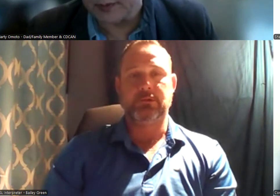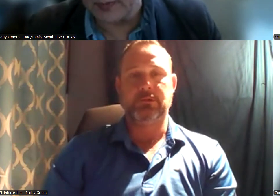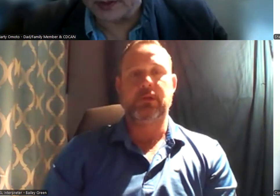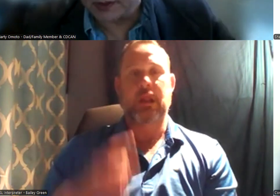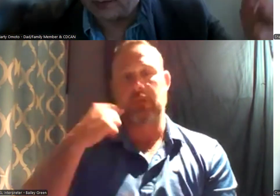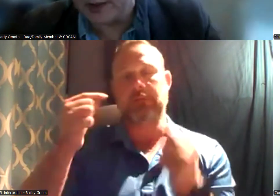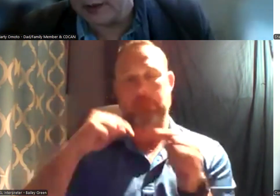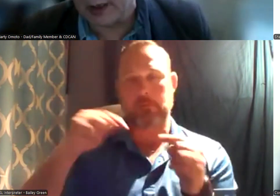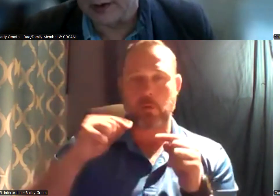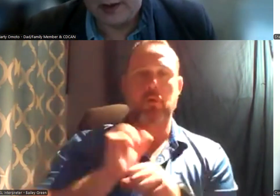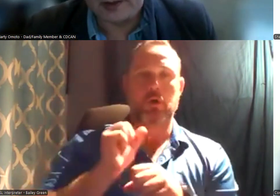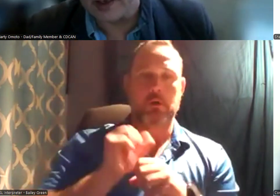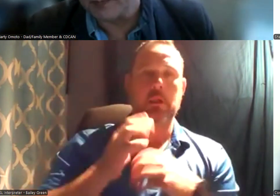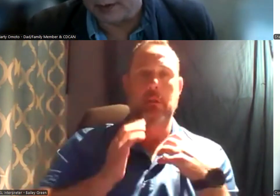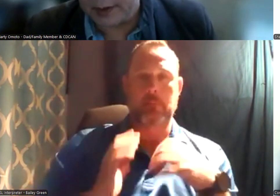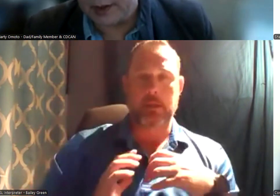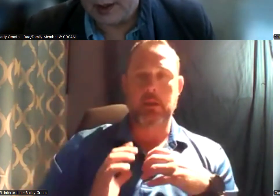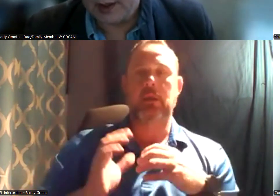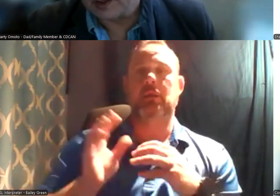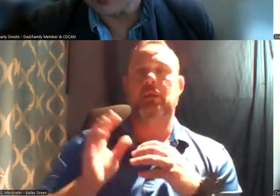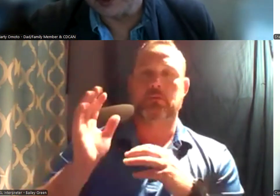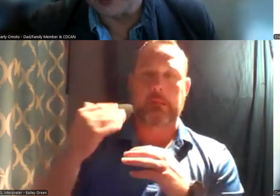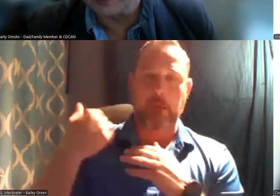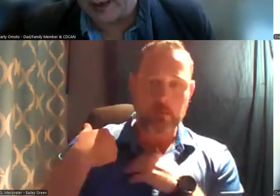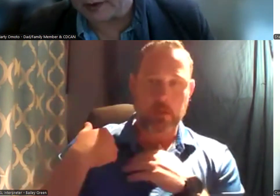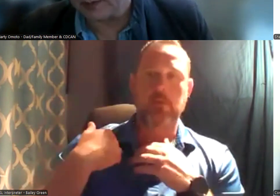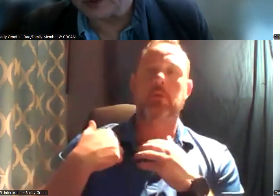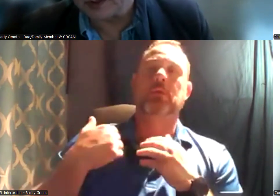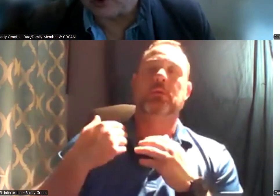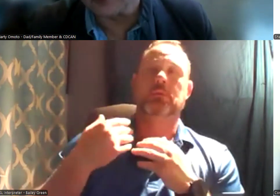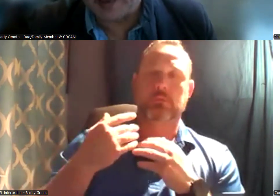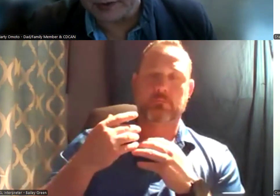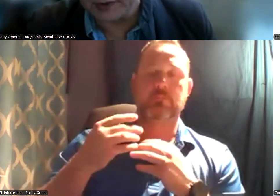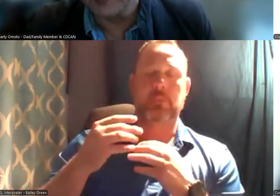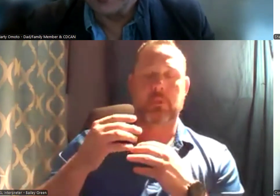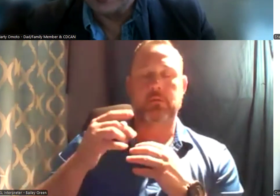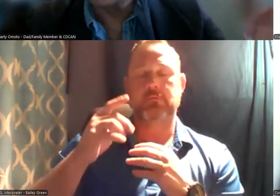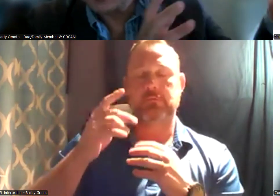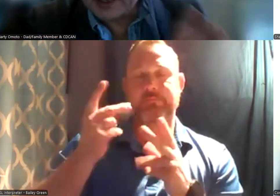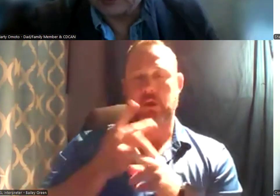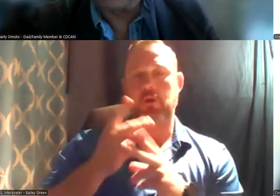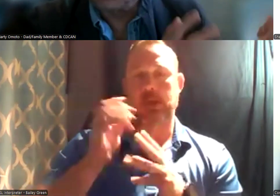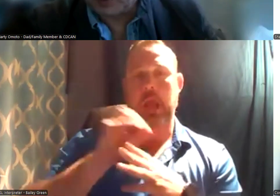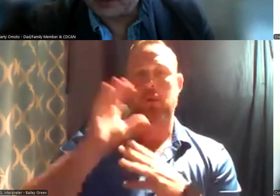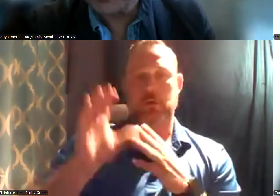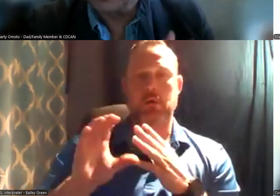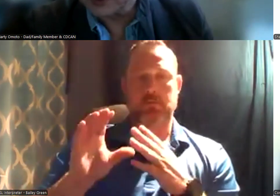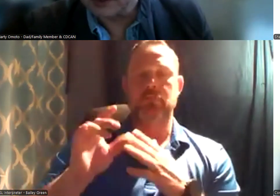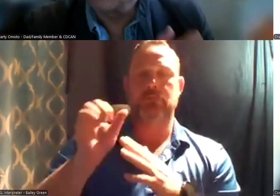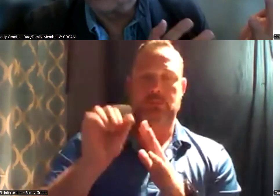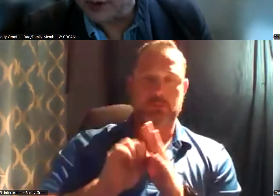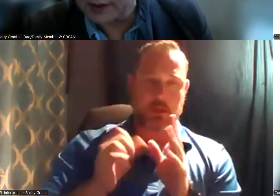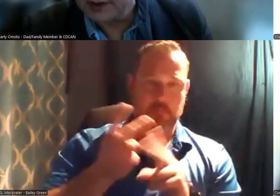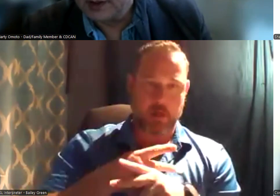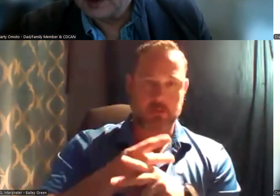a subcommittee, but as a committee, about accountability and actually measuring outcomes, because that goes back to, is a state law or policy or